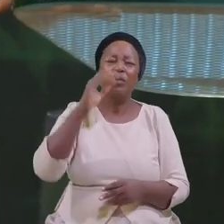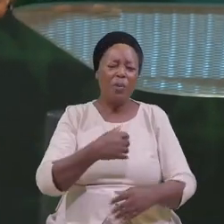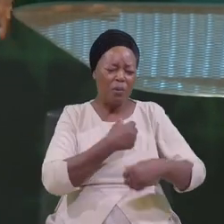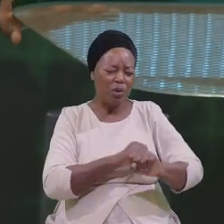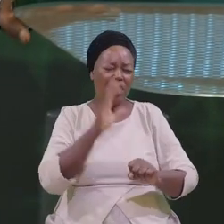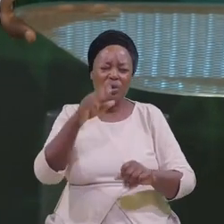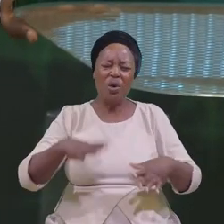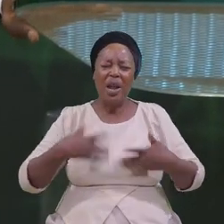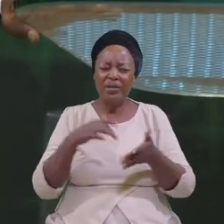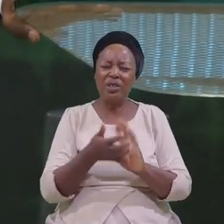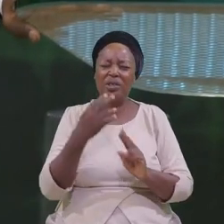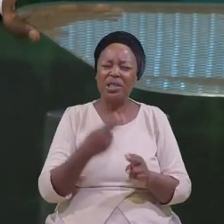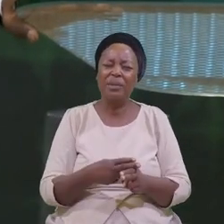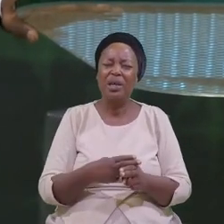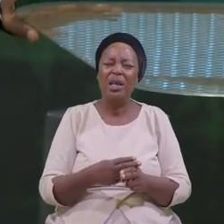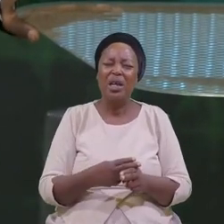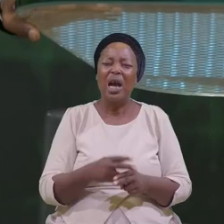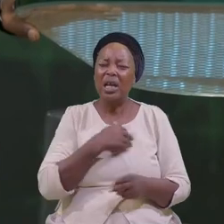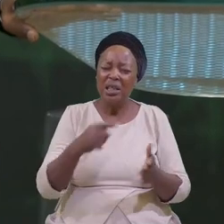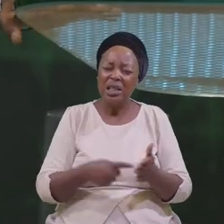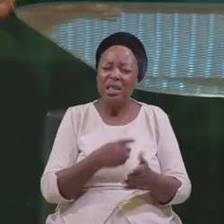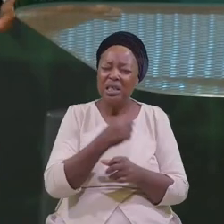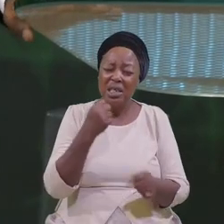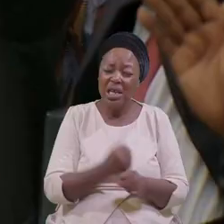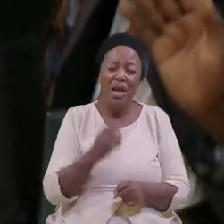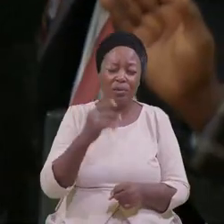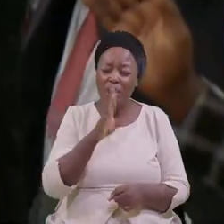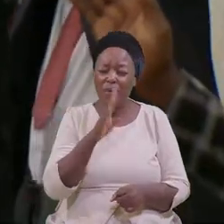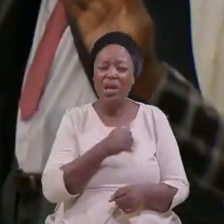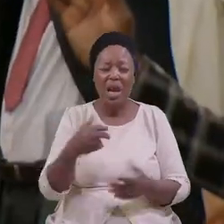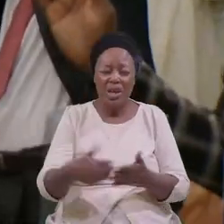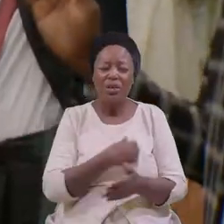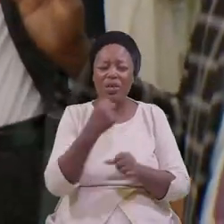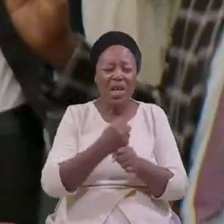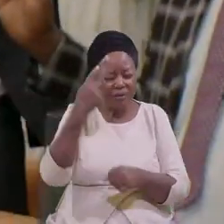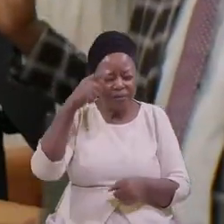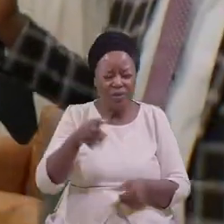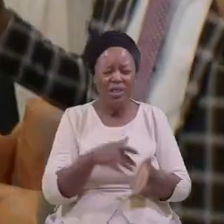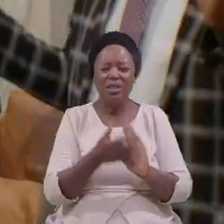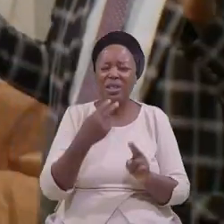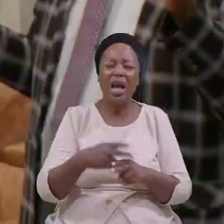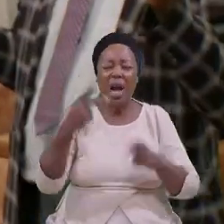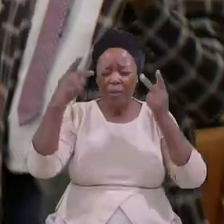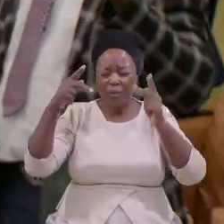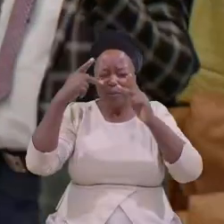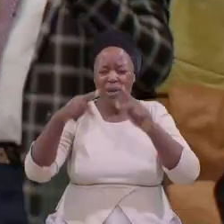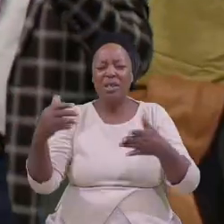life. And this year will be a new year for you. A